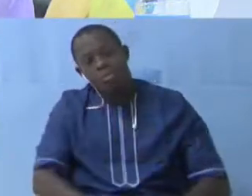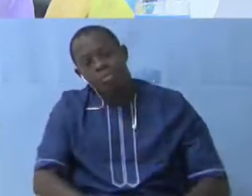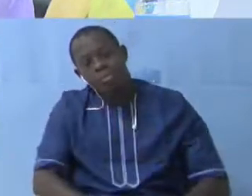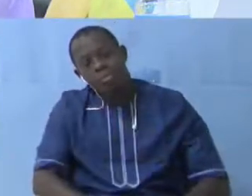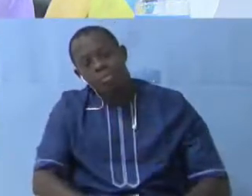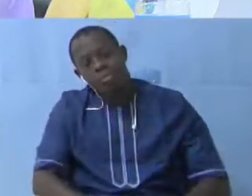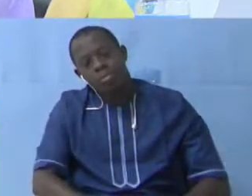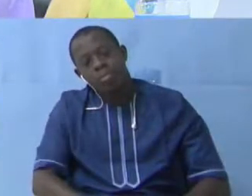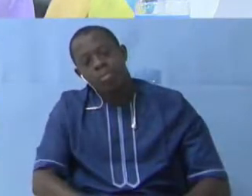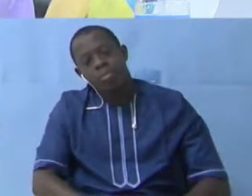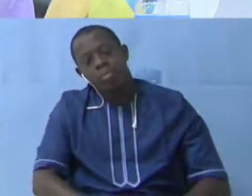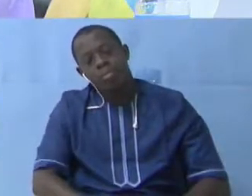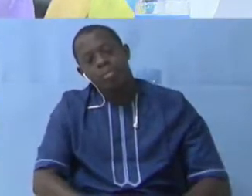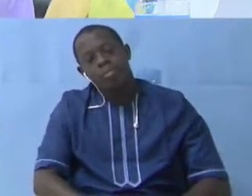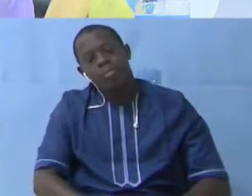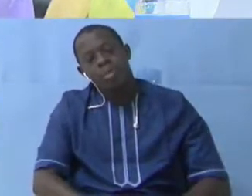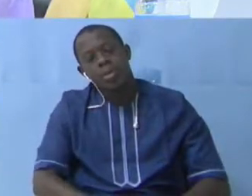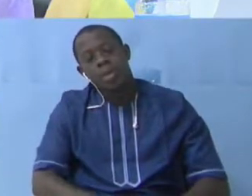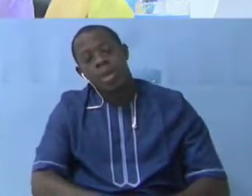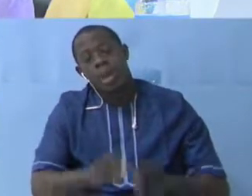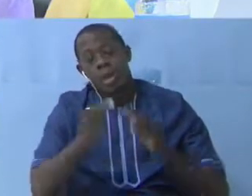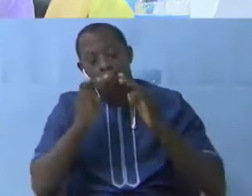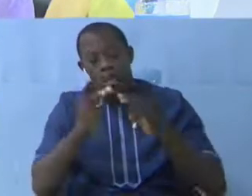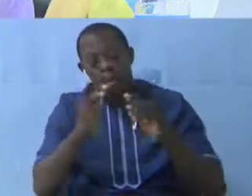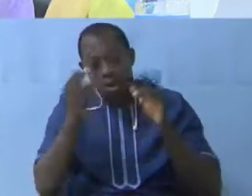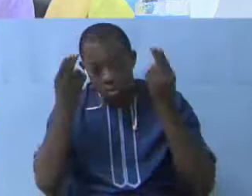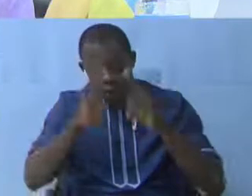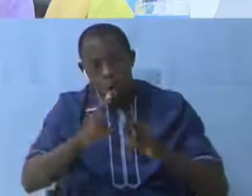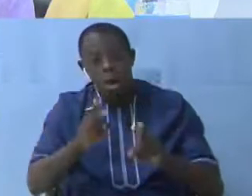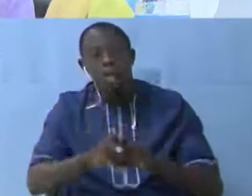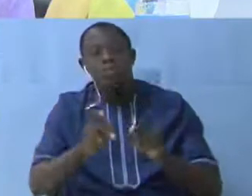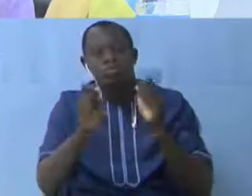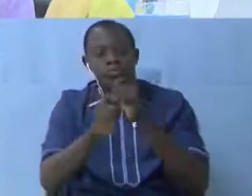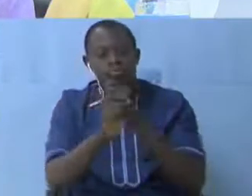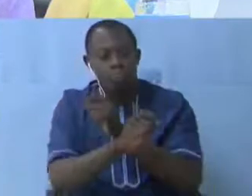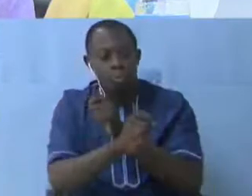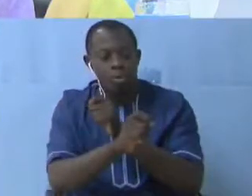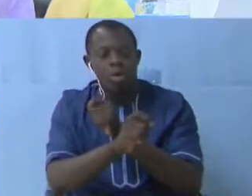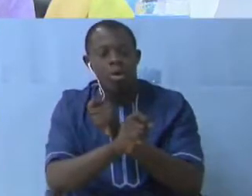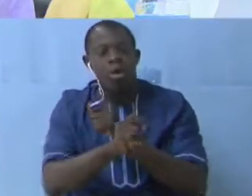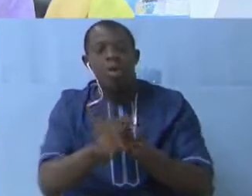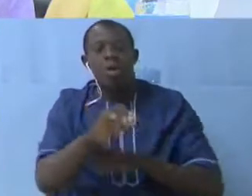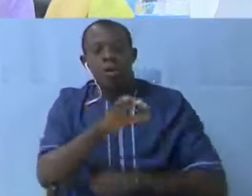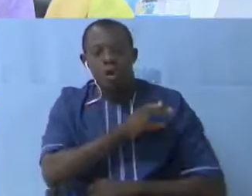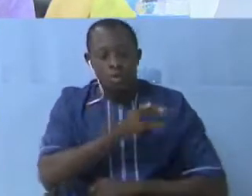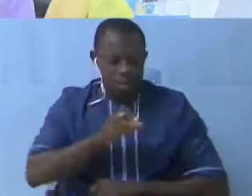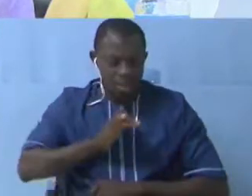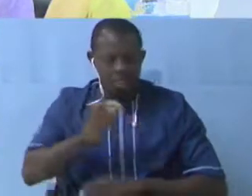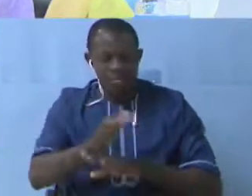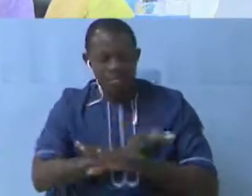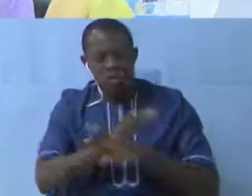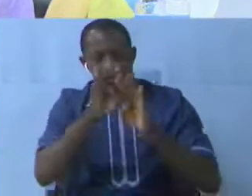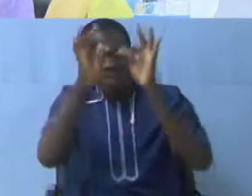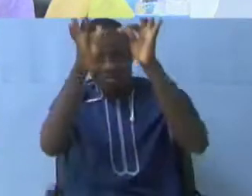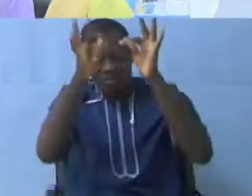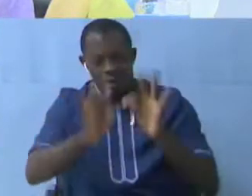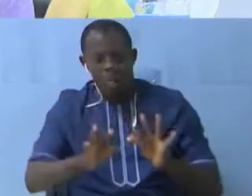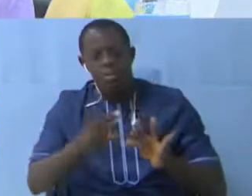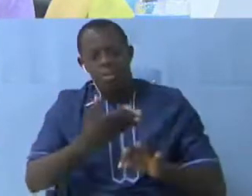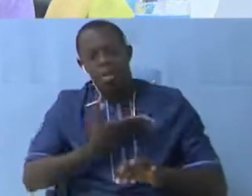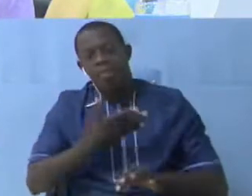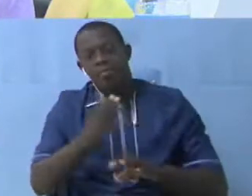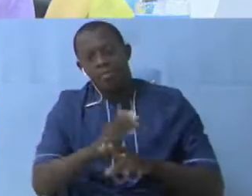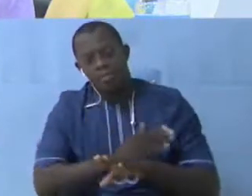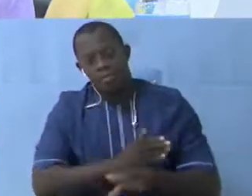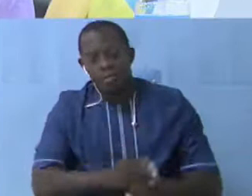wàlli loi yi ci buntu tasekaay xibaar yi. Reform committees were set up. comité bi nga xam ne ni nag ñooy dal di def ay